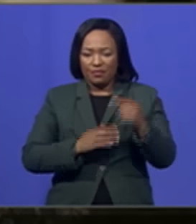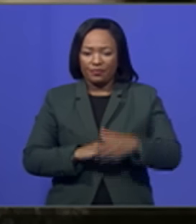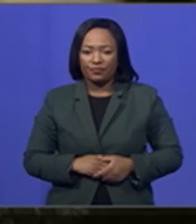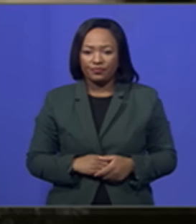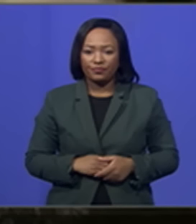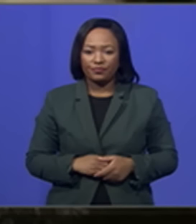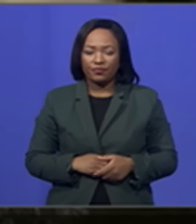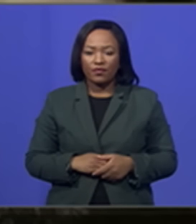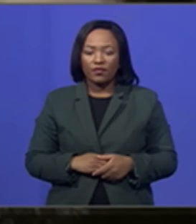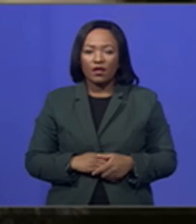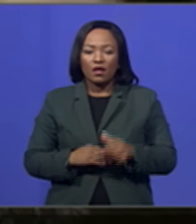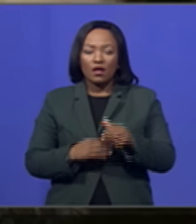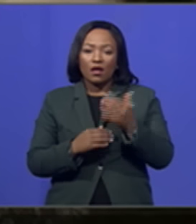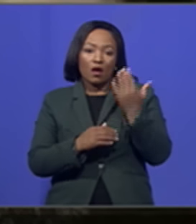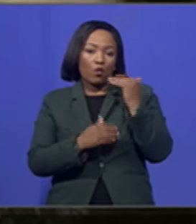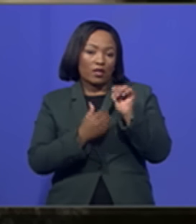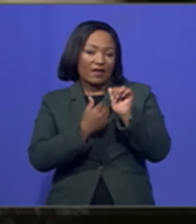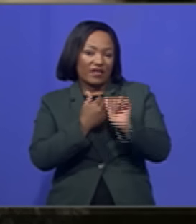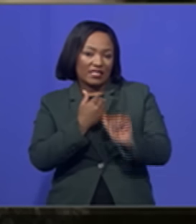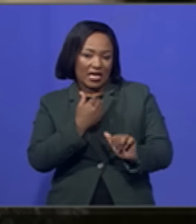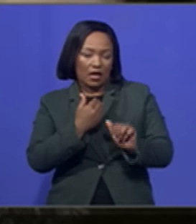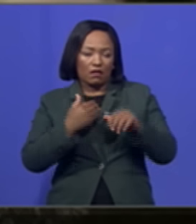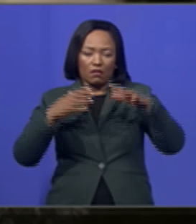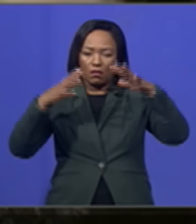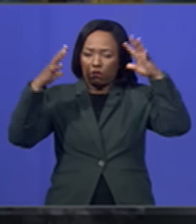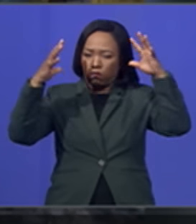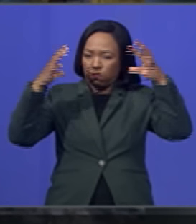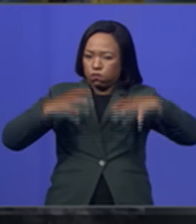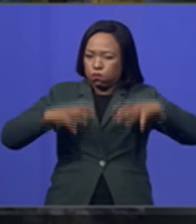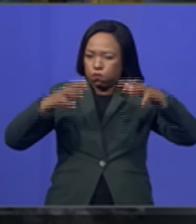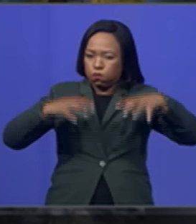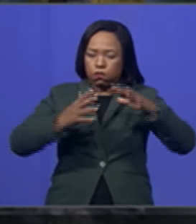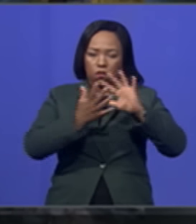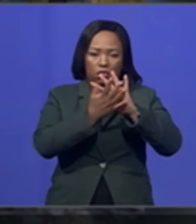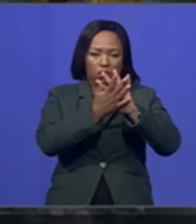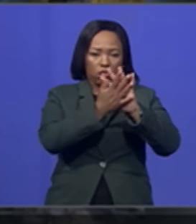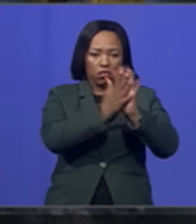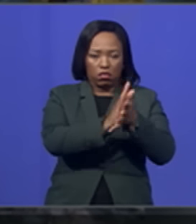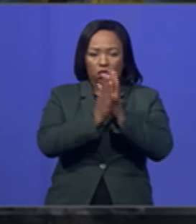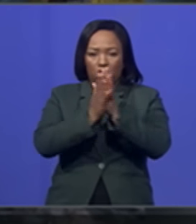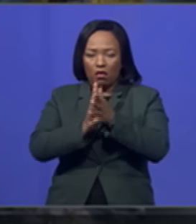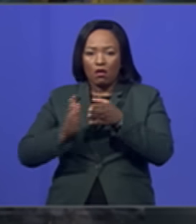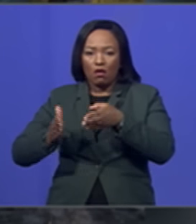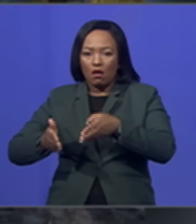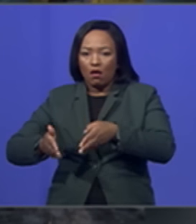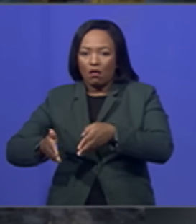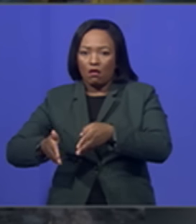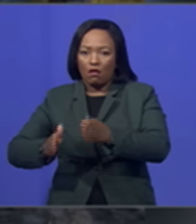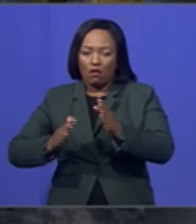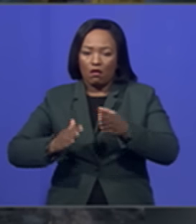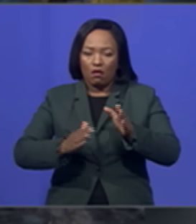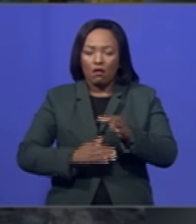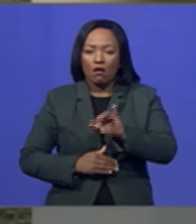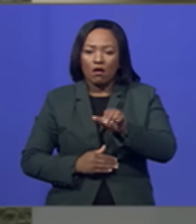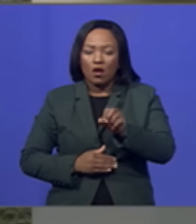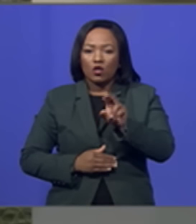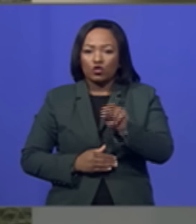Kgweding e fetileng dipula tse matla di ile tsa baka dikgohola metsaneng e mengata le mebileng ya setereke sa John Taolo